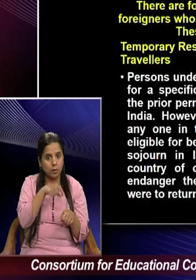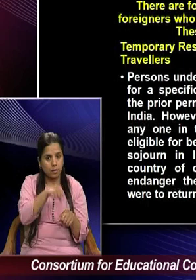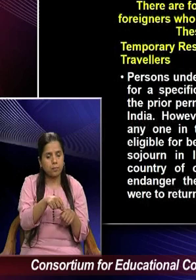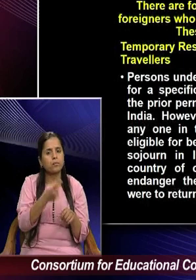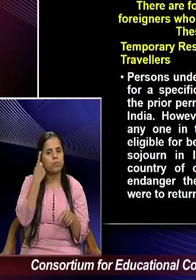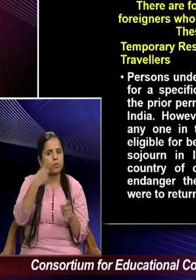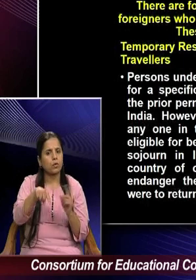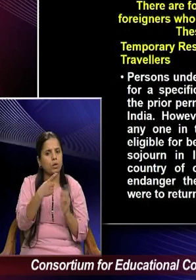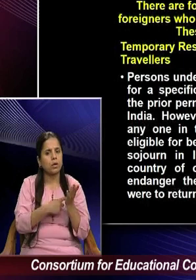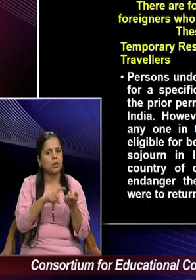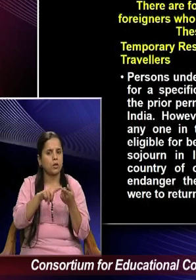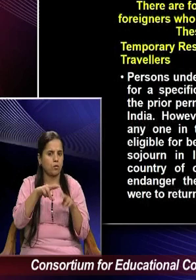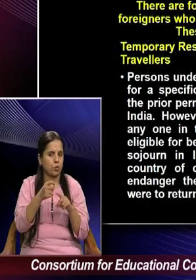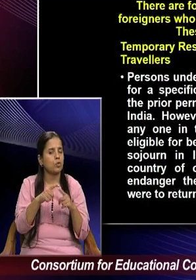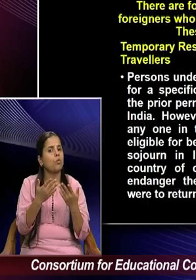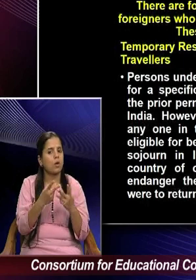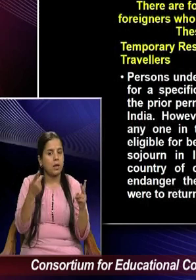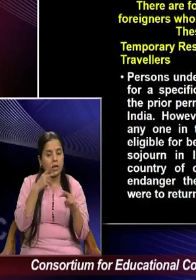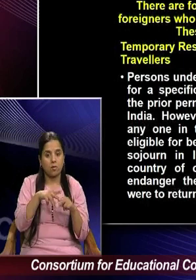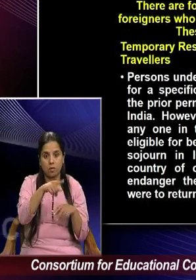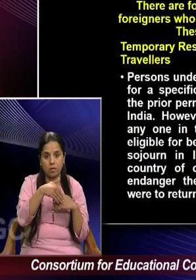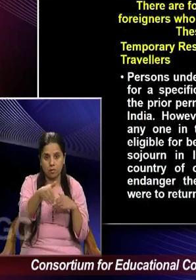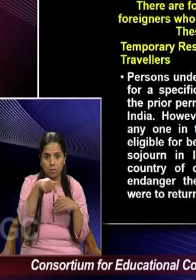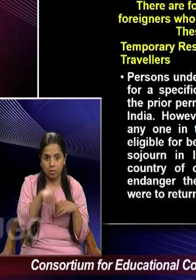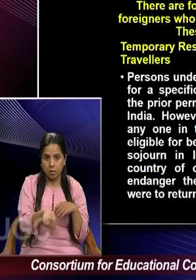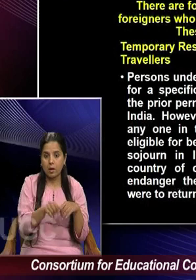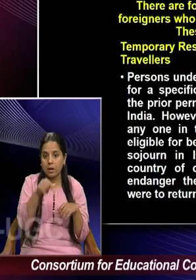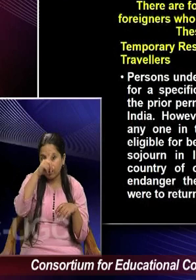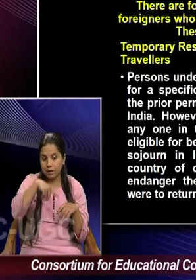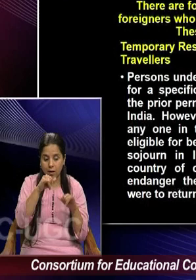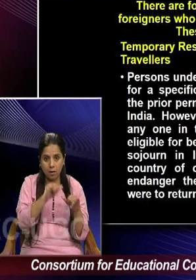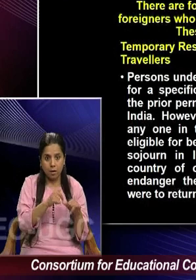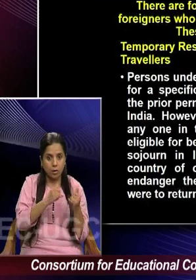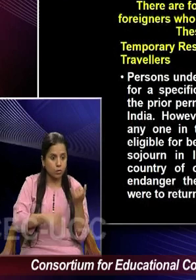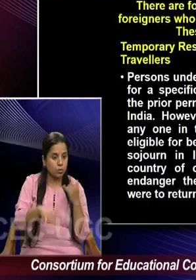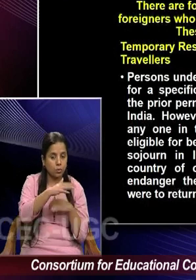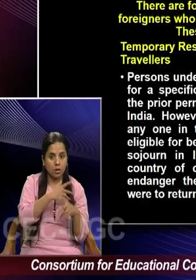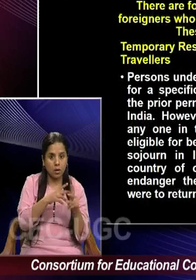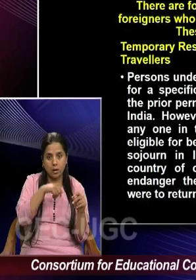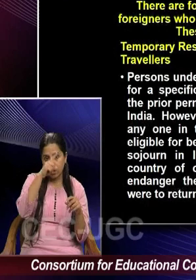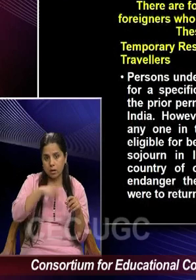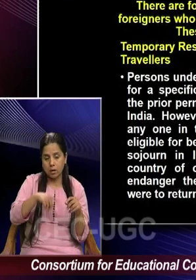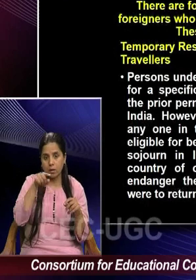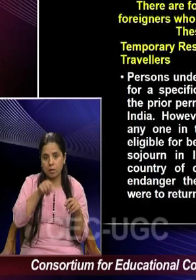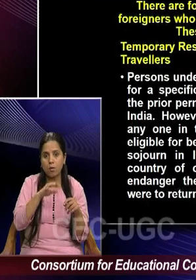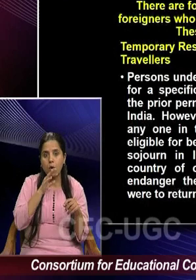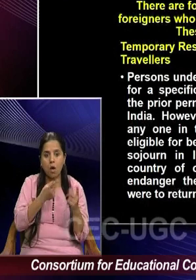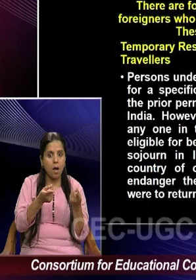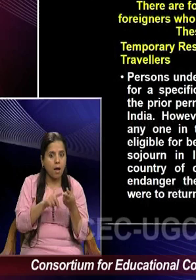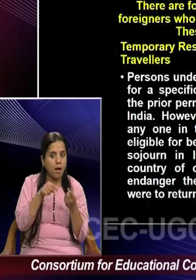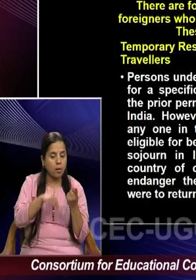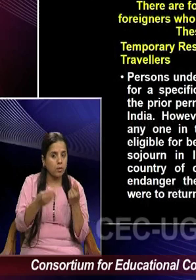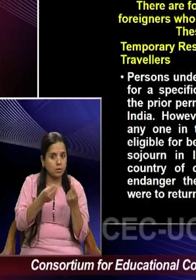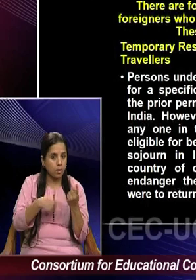eligible for being a refugee if during their sojourn in India, the situation in their country of origin becomes such